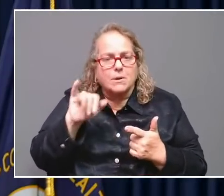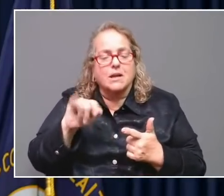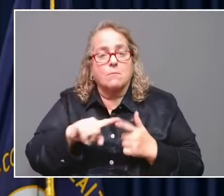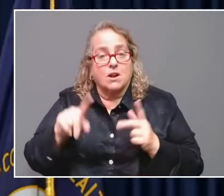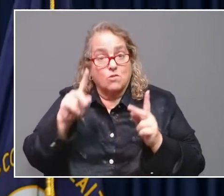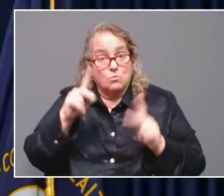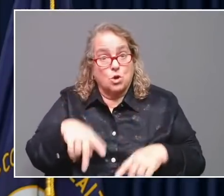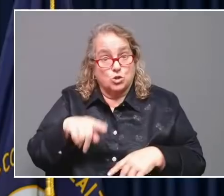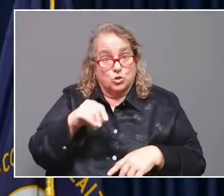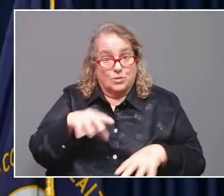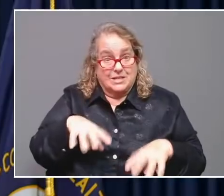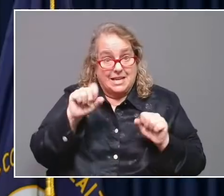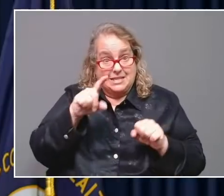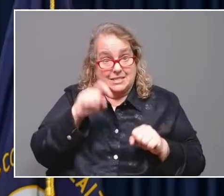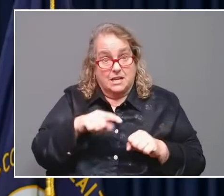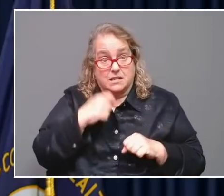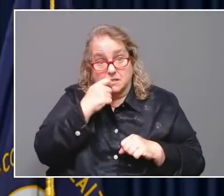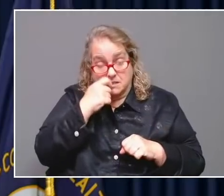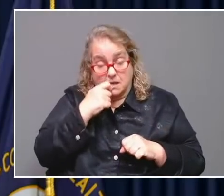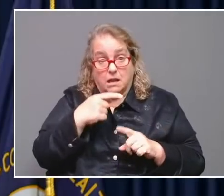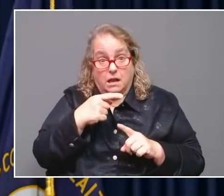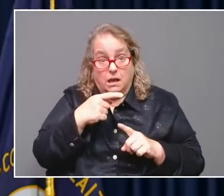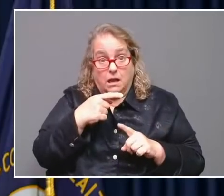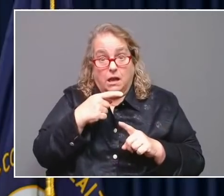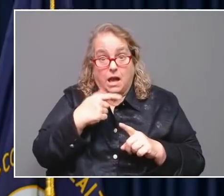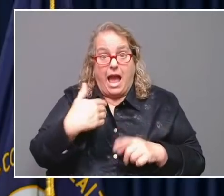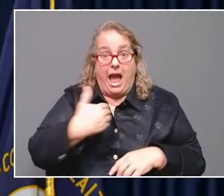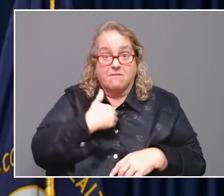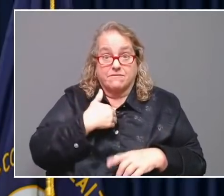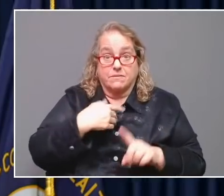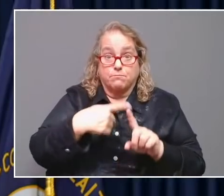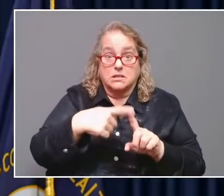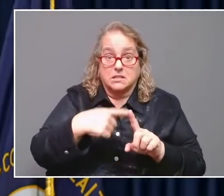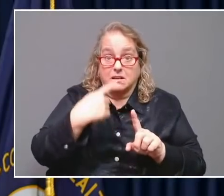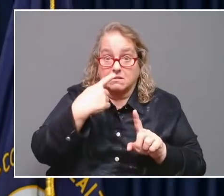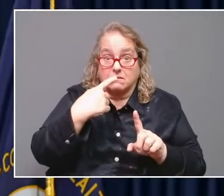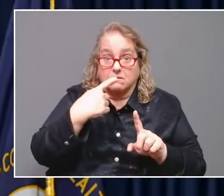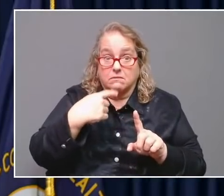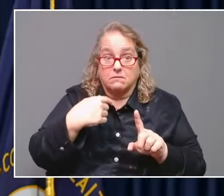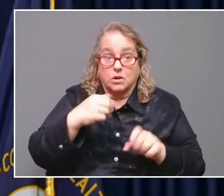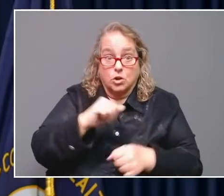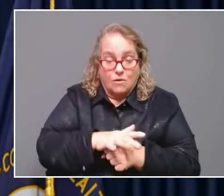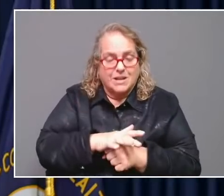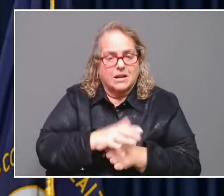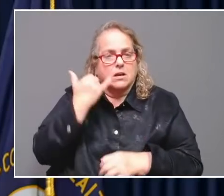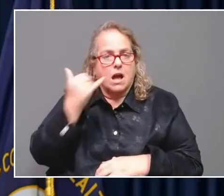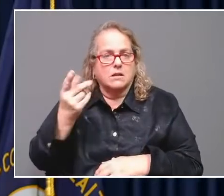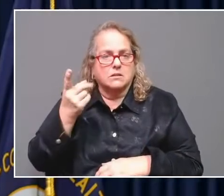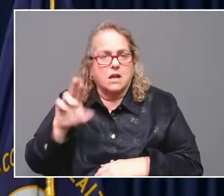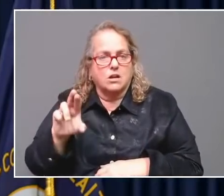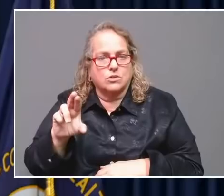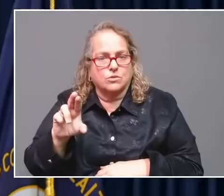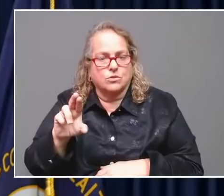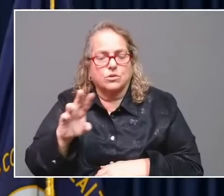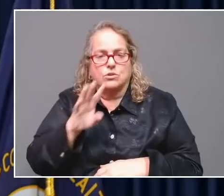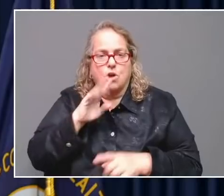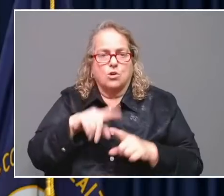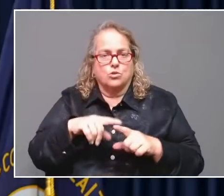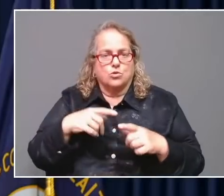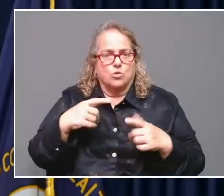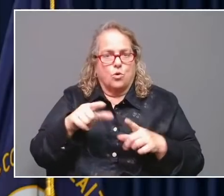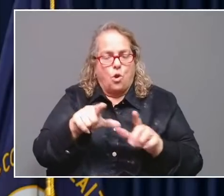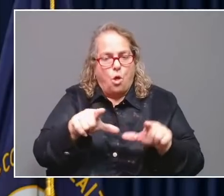positive, it's important that they call their doctor. It's important that they potentially talk to the local health department. As we move